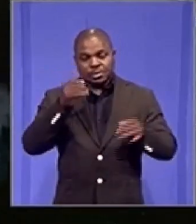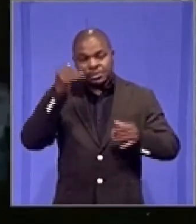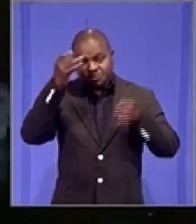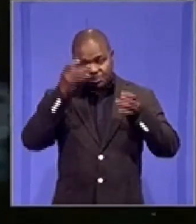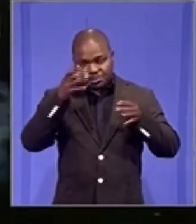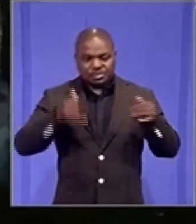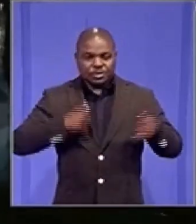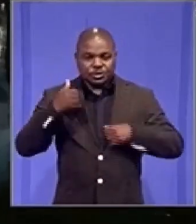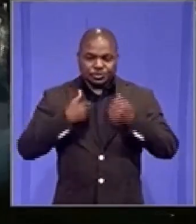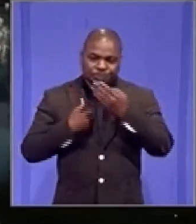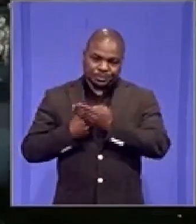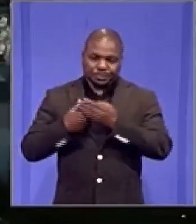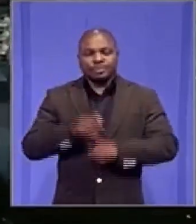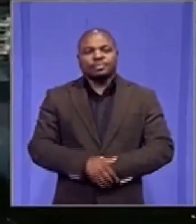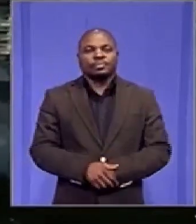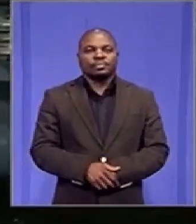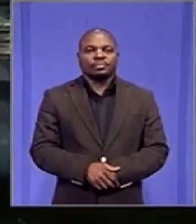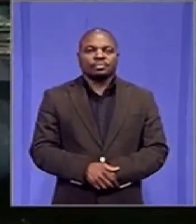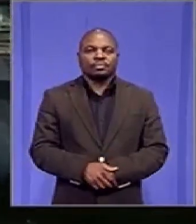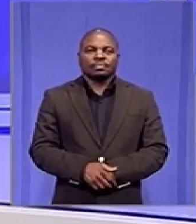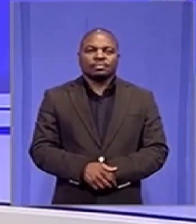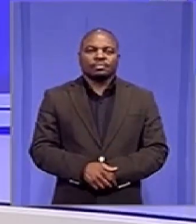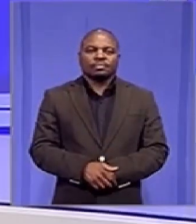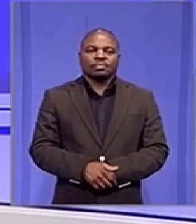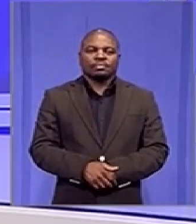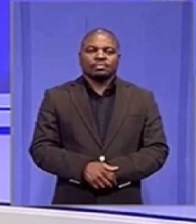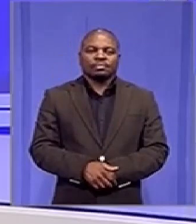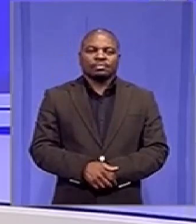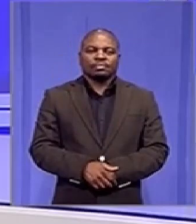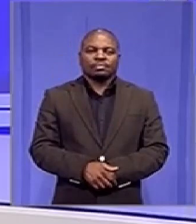mmogo ka tsheri musetso